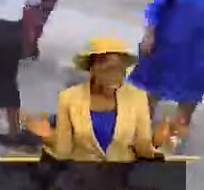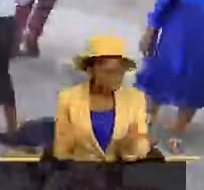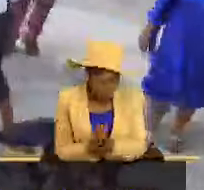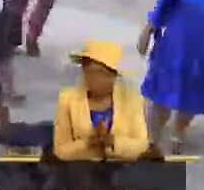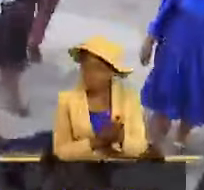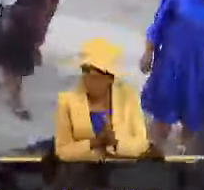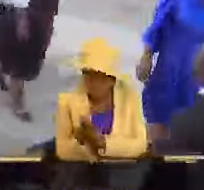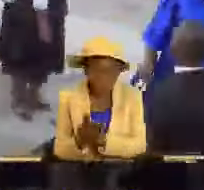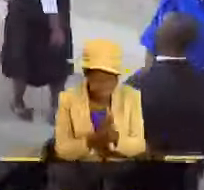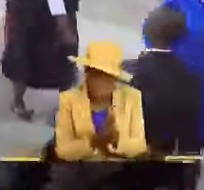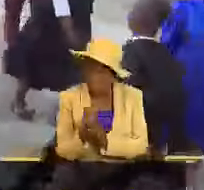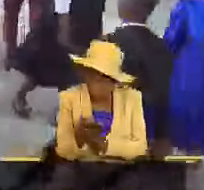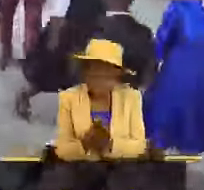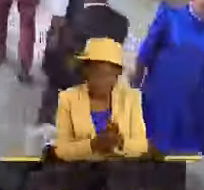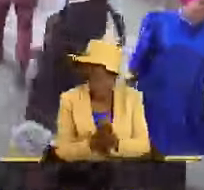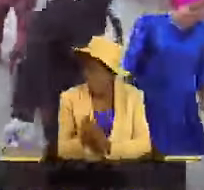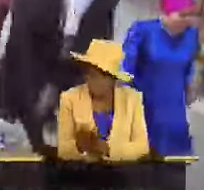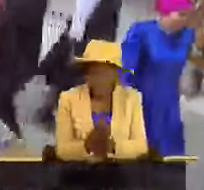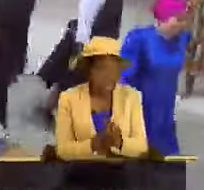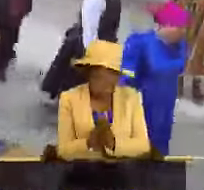it say